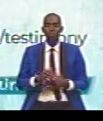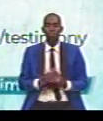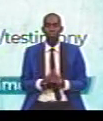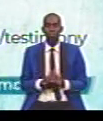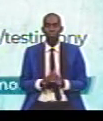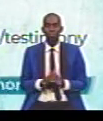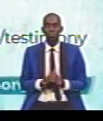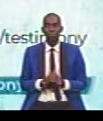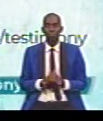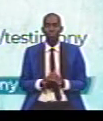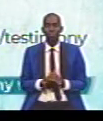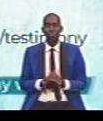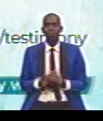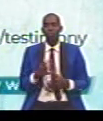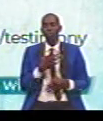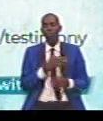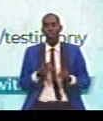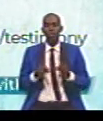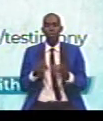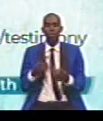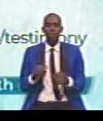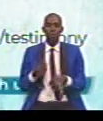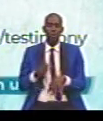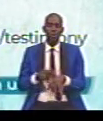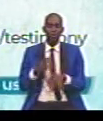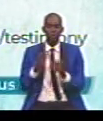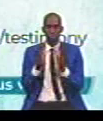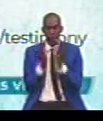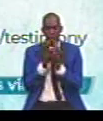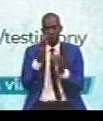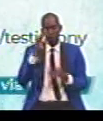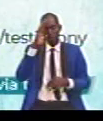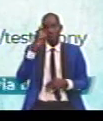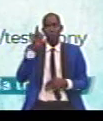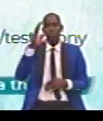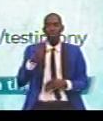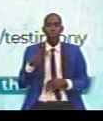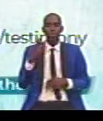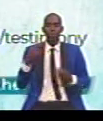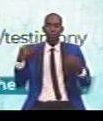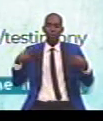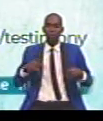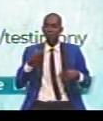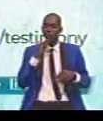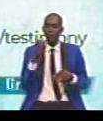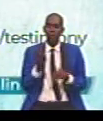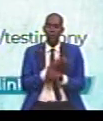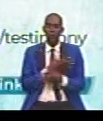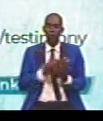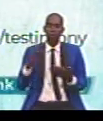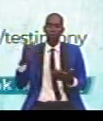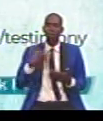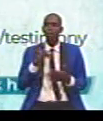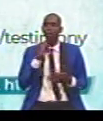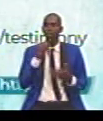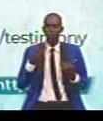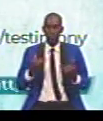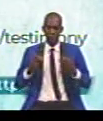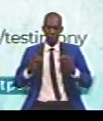He barely copied and during the prayer of the man of God, the pain is gone and he's well. Praise be to